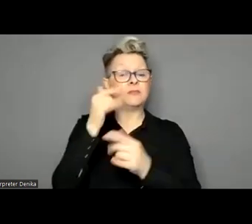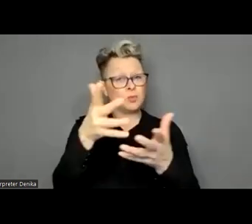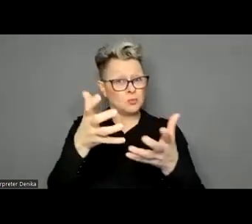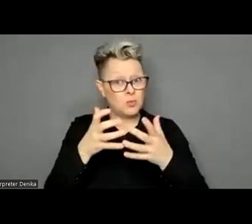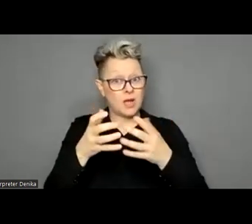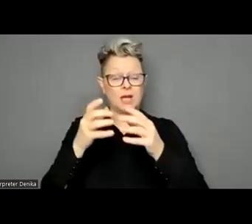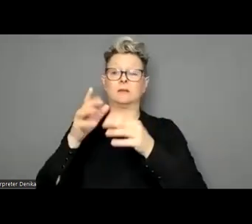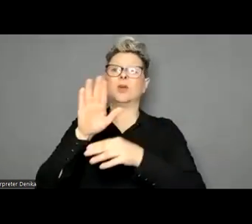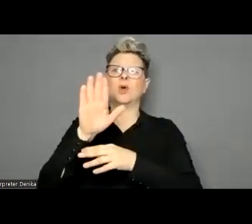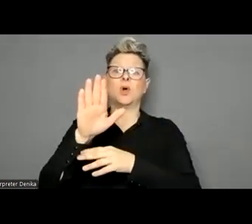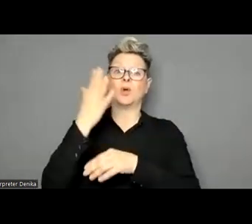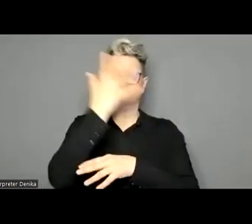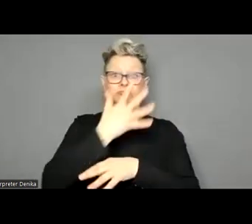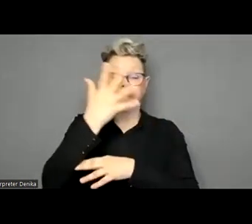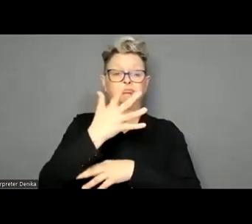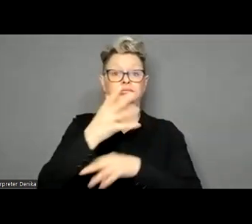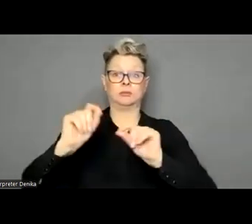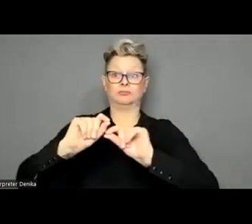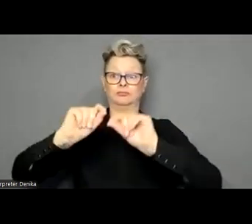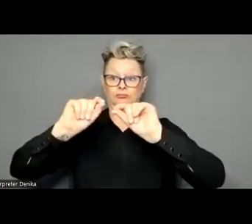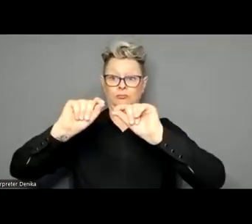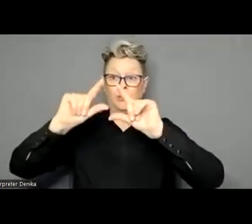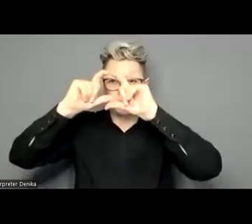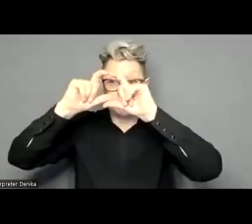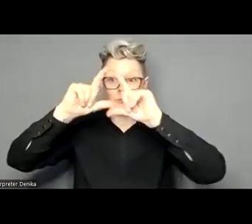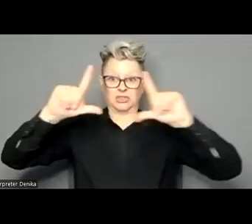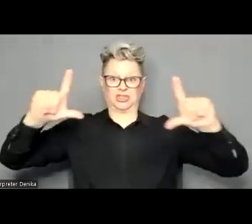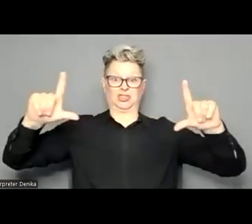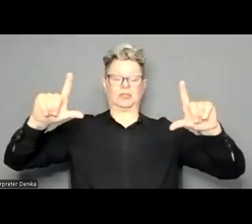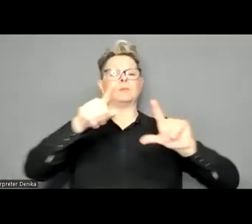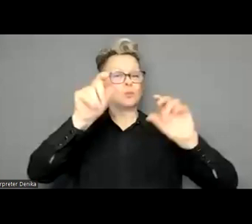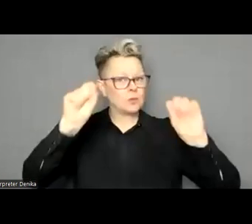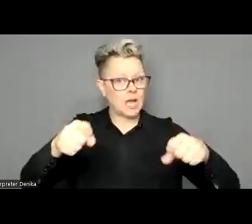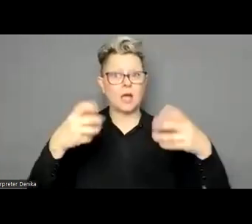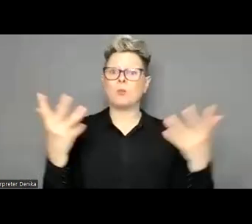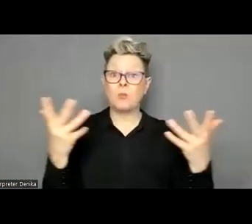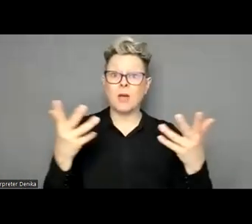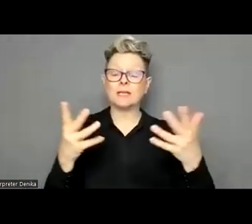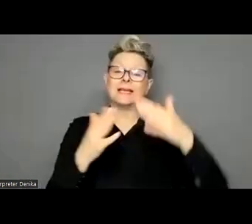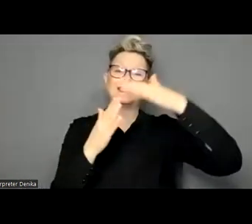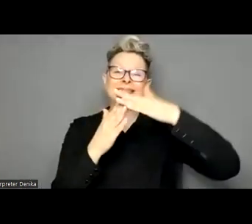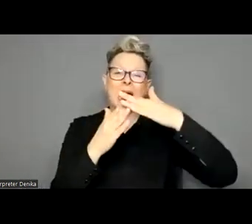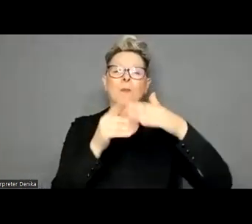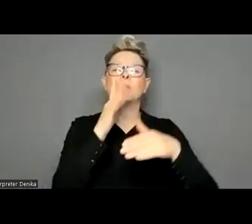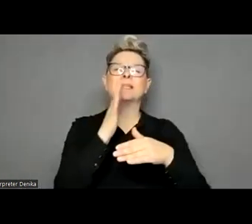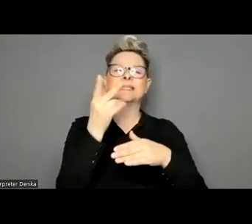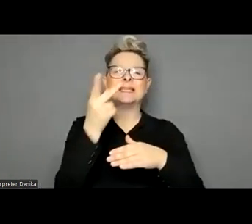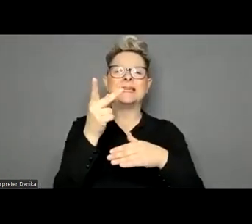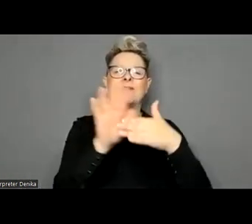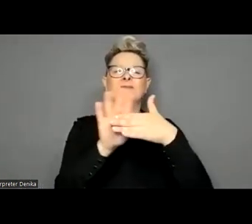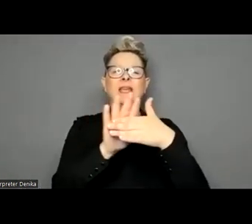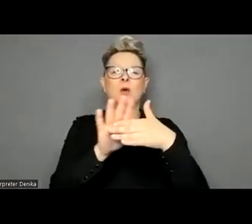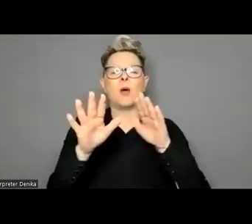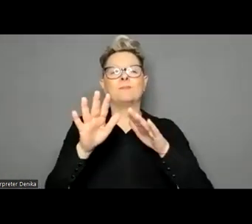her real estate on your screen, meaning is she larger or smaller, you can go to the top of your screen. You'll see a video